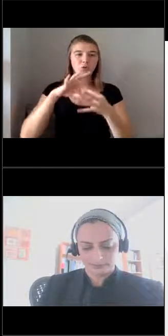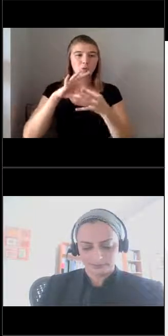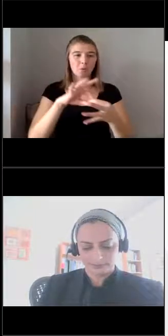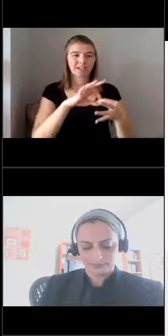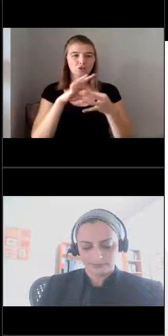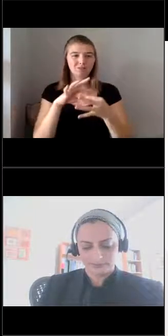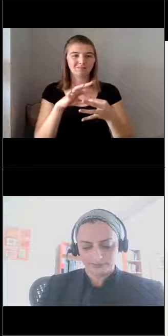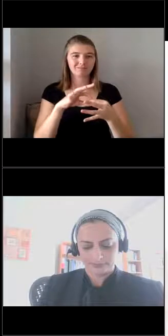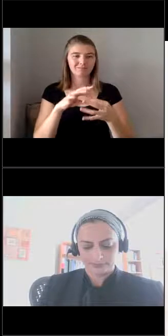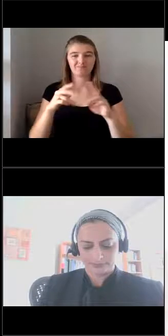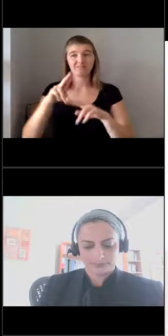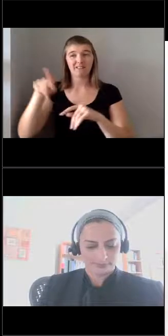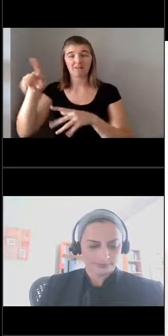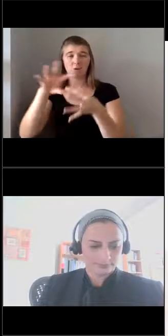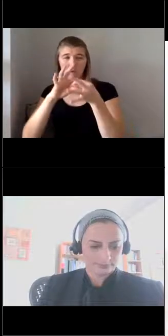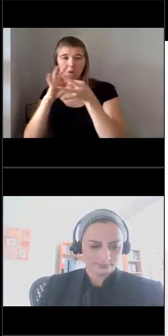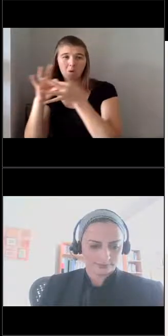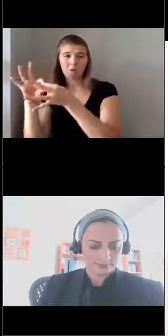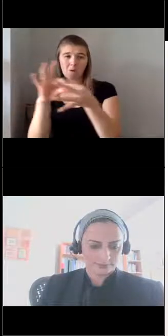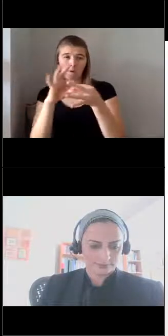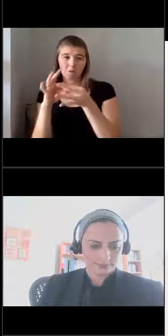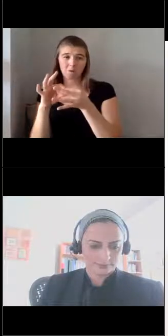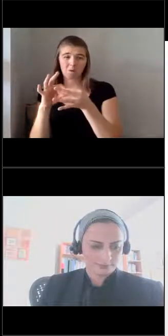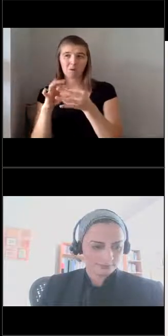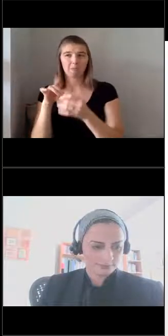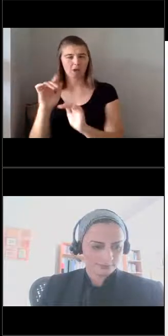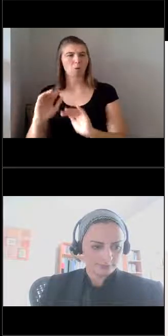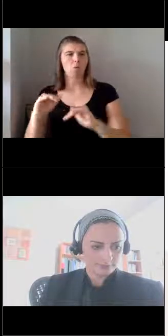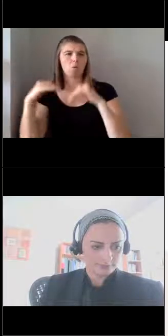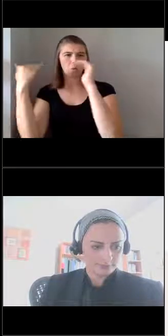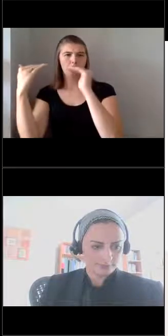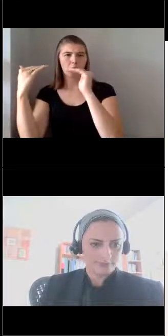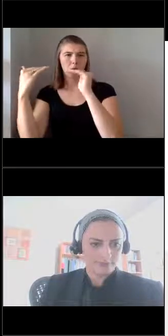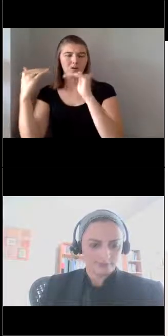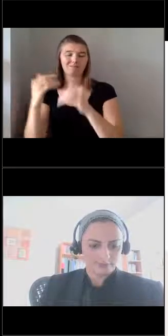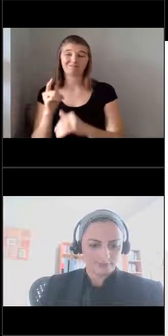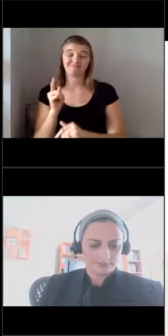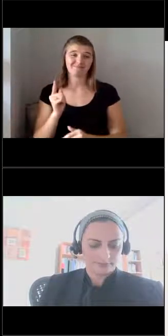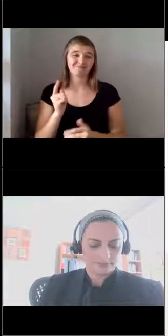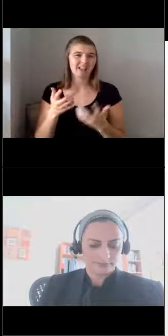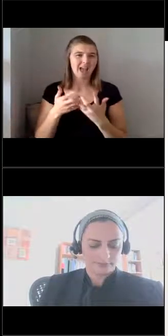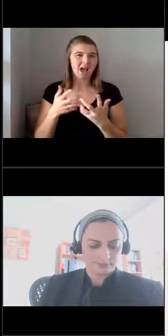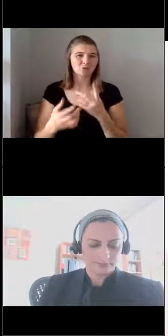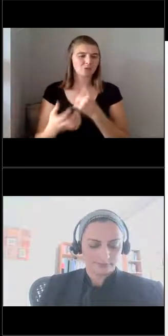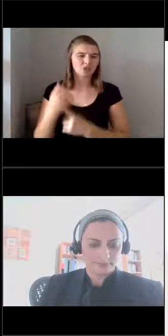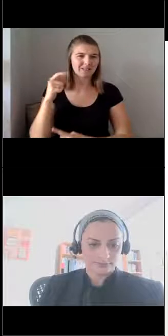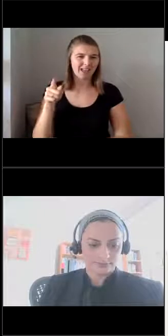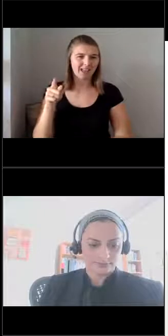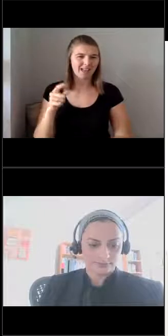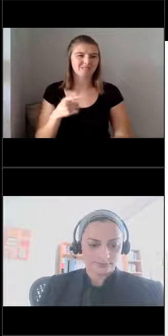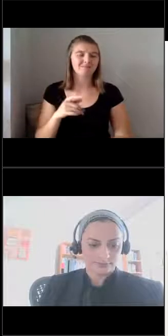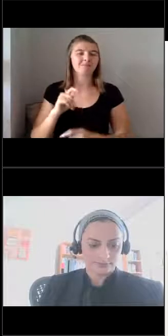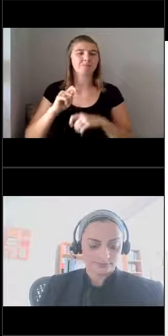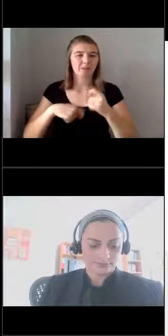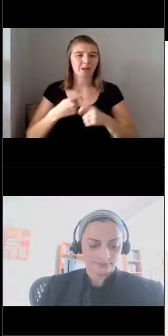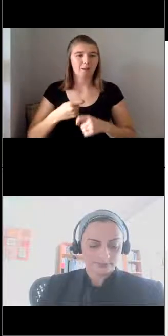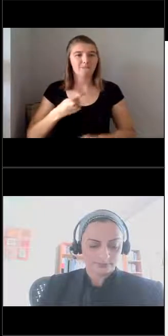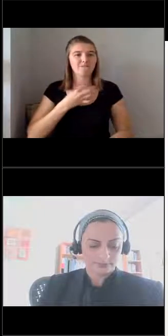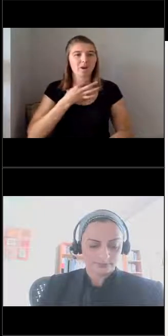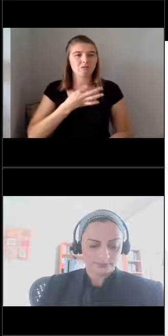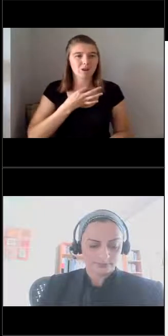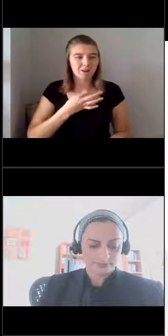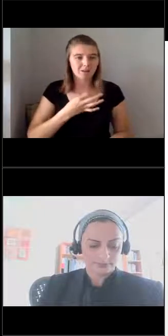team. And the key element of that is being able to be vulnerable. So that's being able to talk about the difficult things. So what we